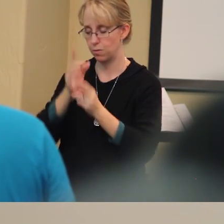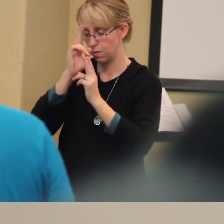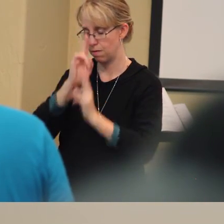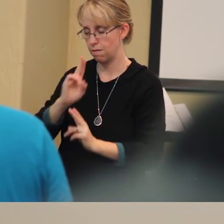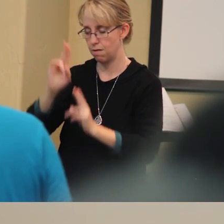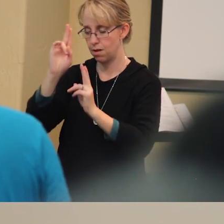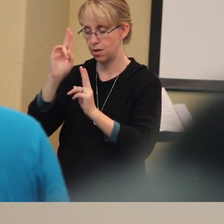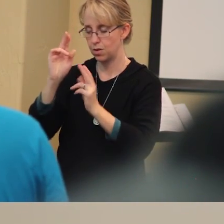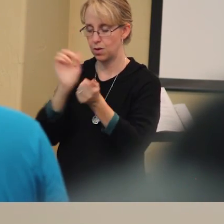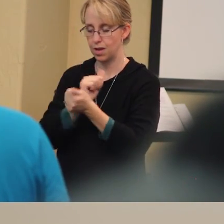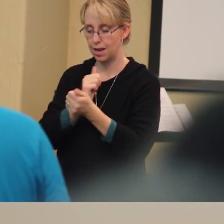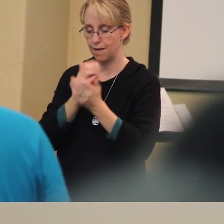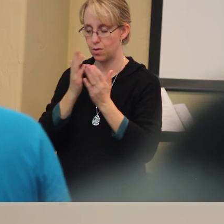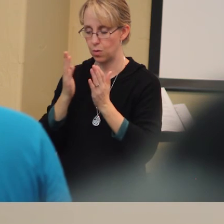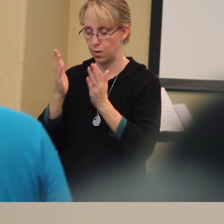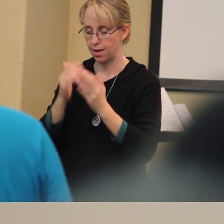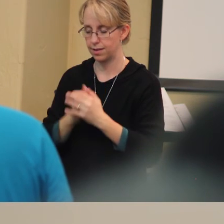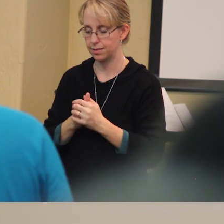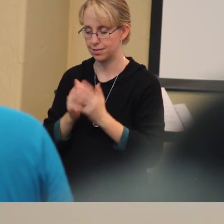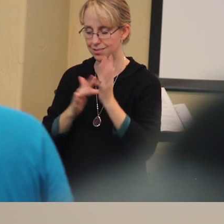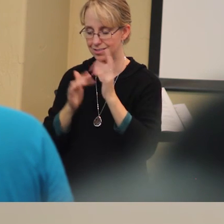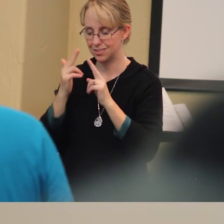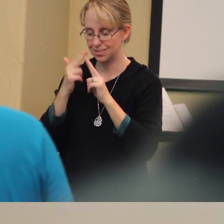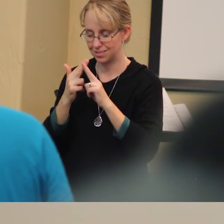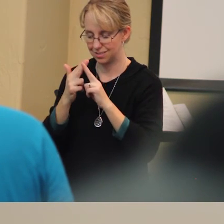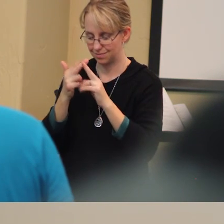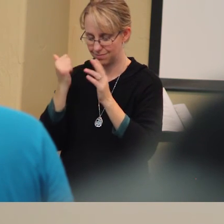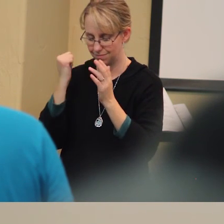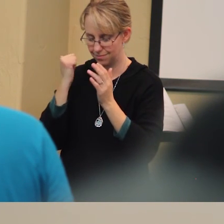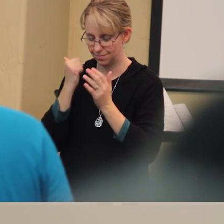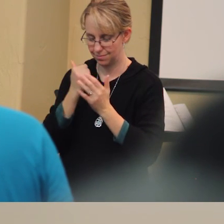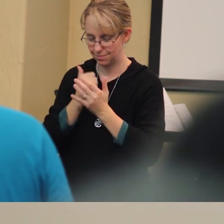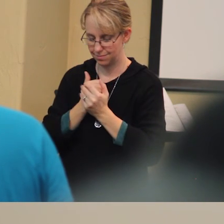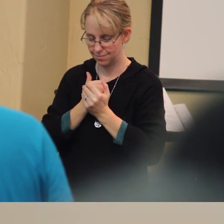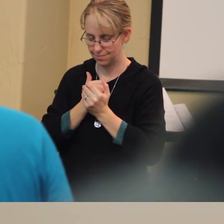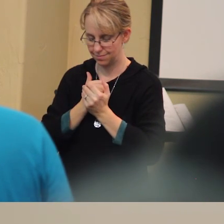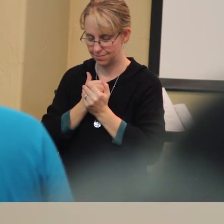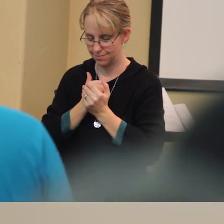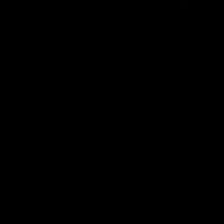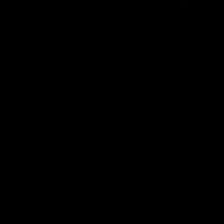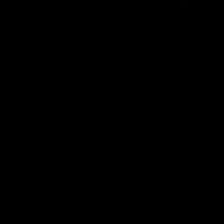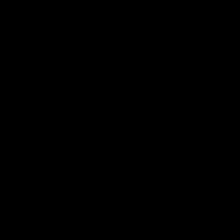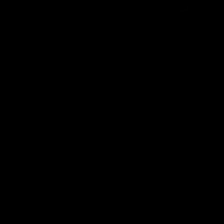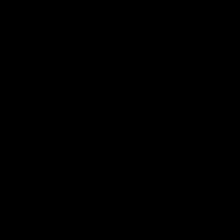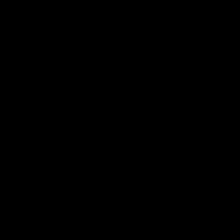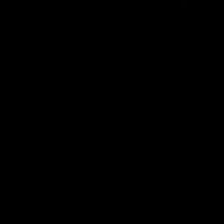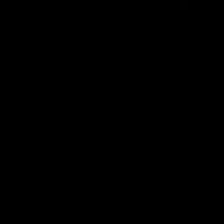in every way. In Jesus' name I pray. Amen.